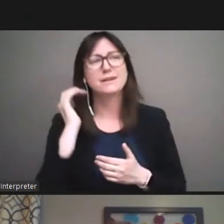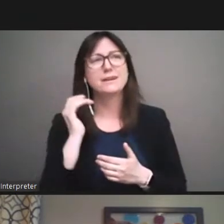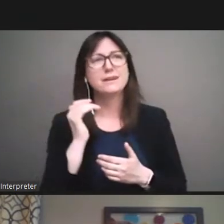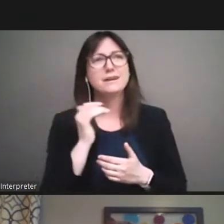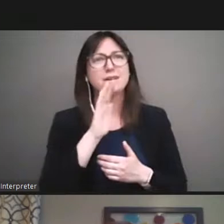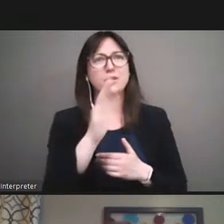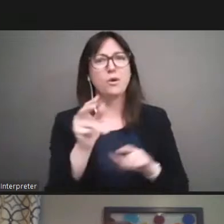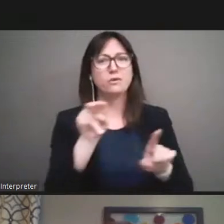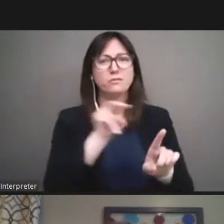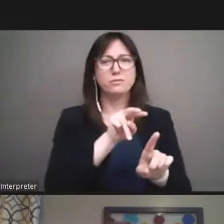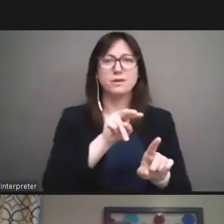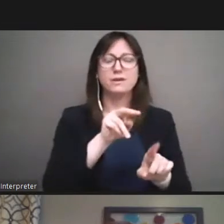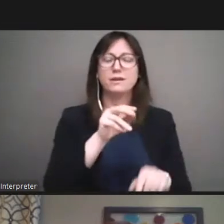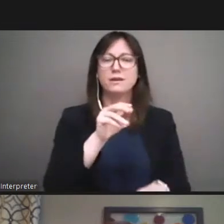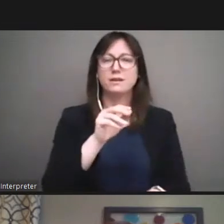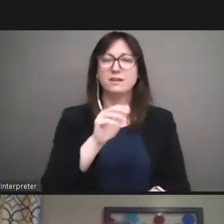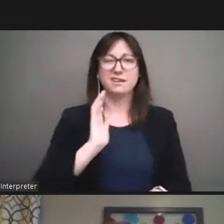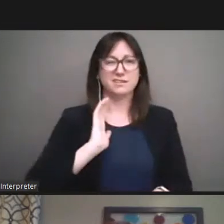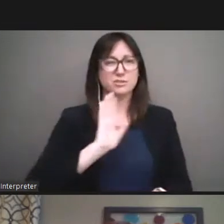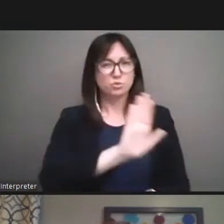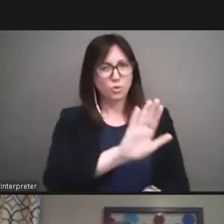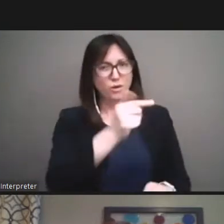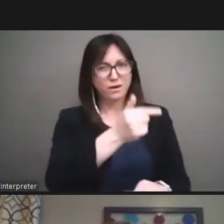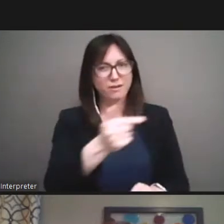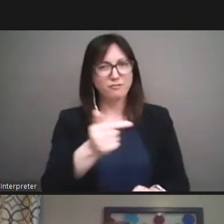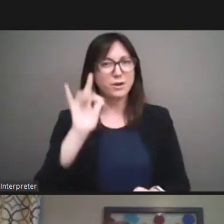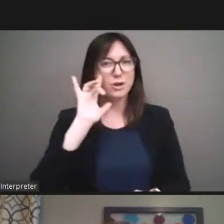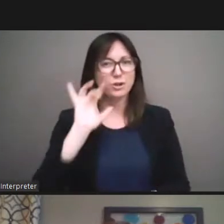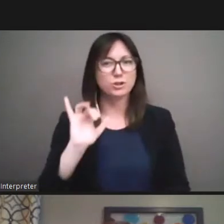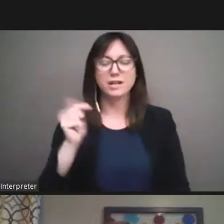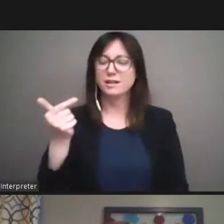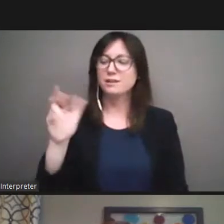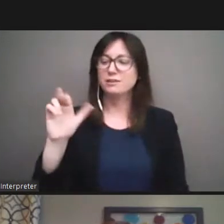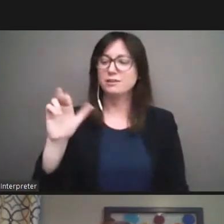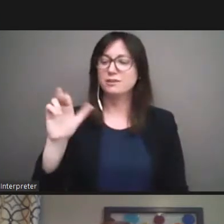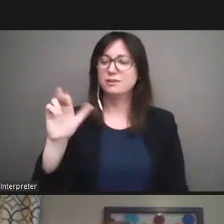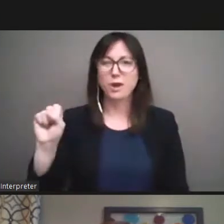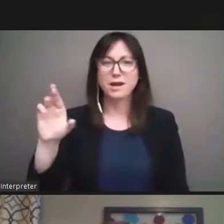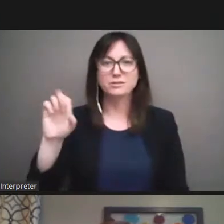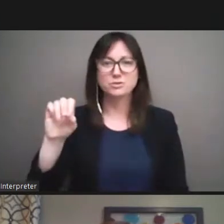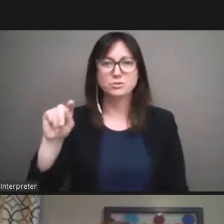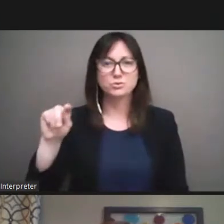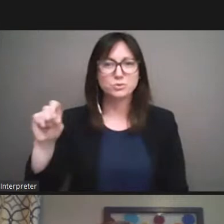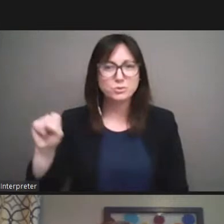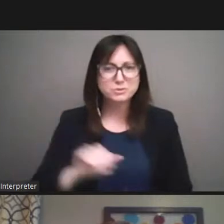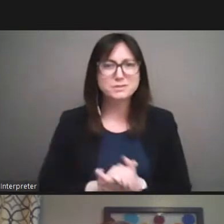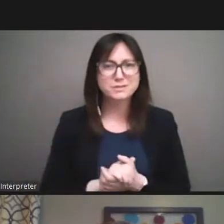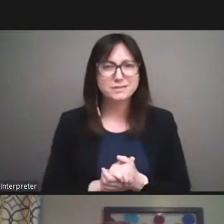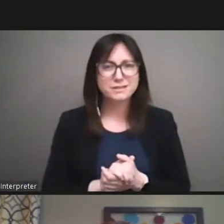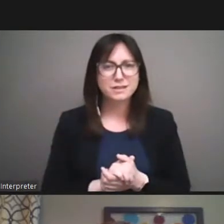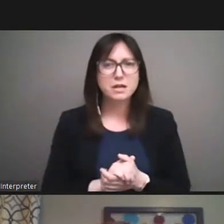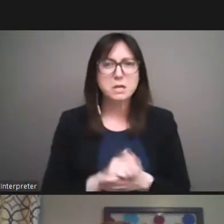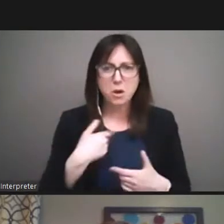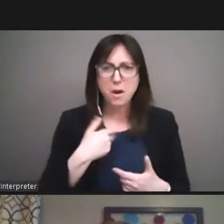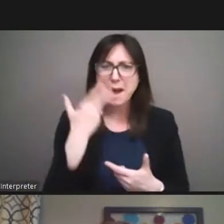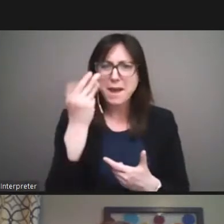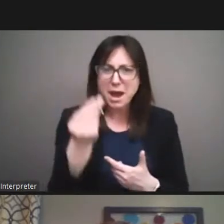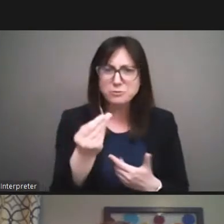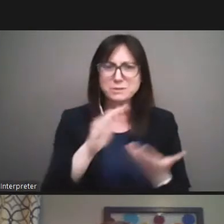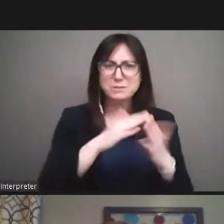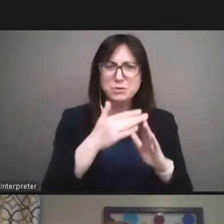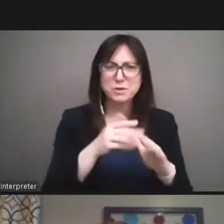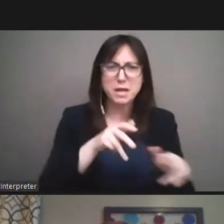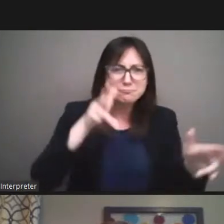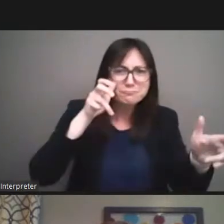the grassroots, or government as listening to people on the ground, because I